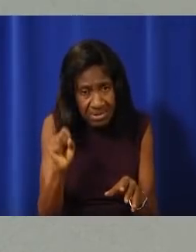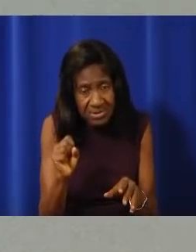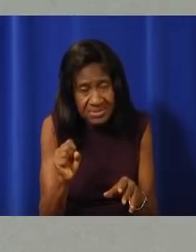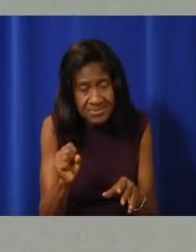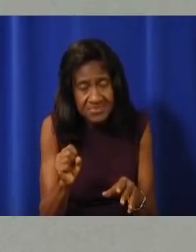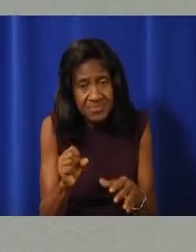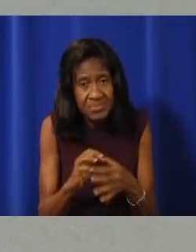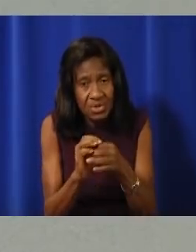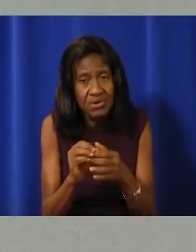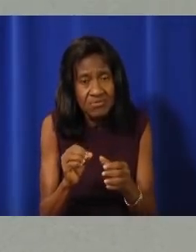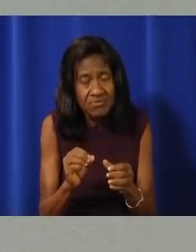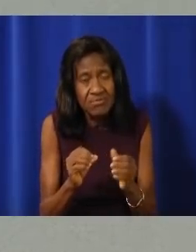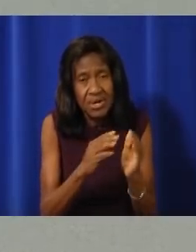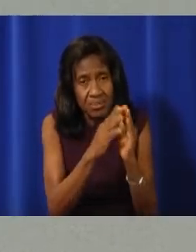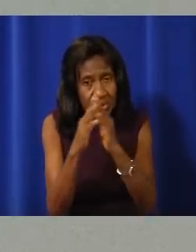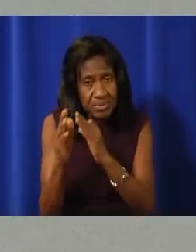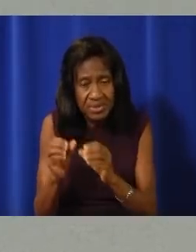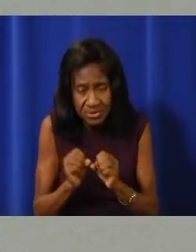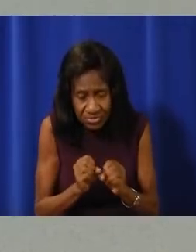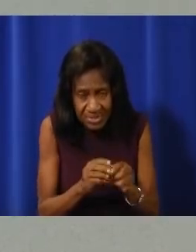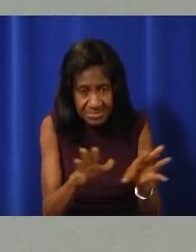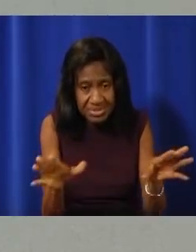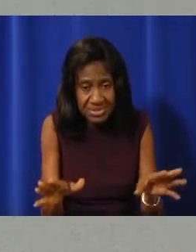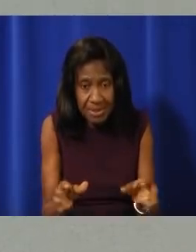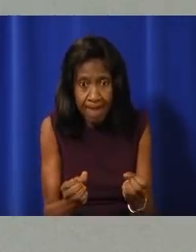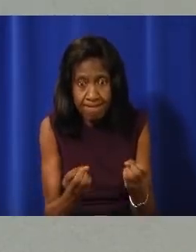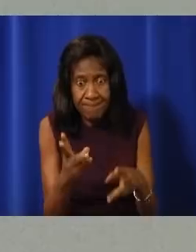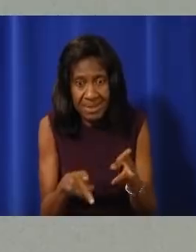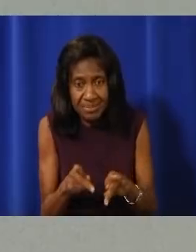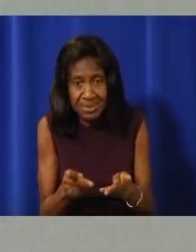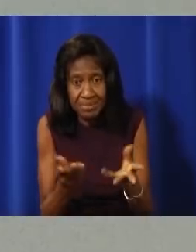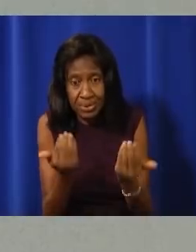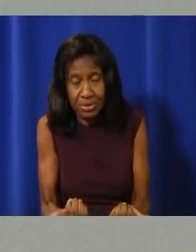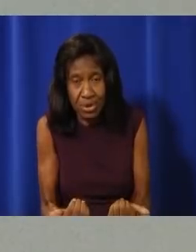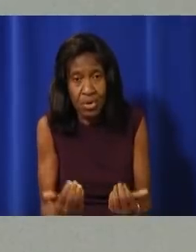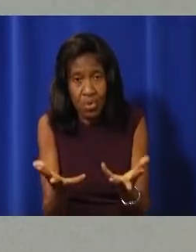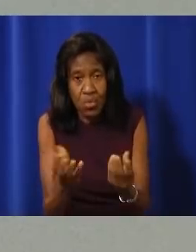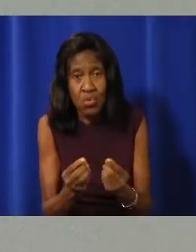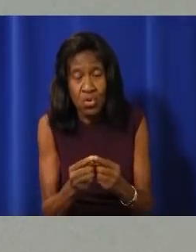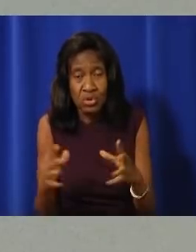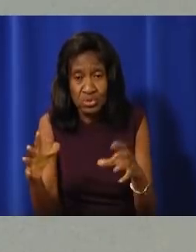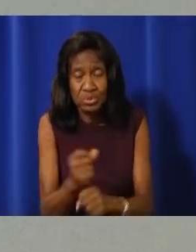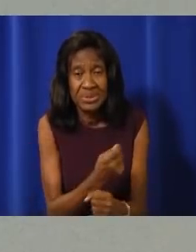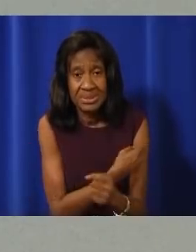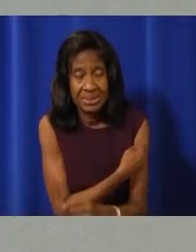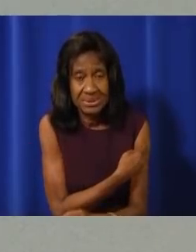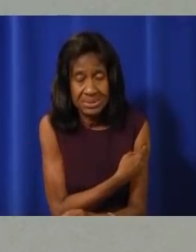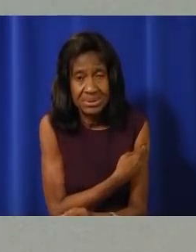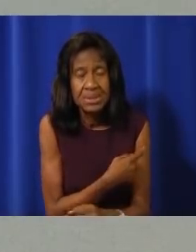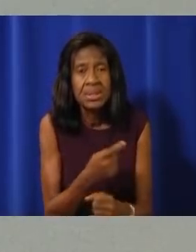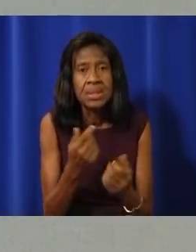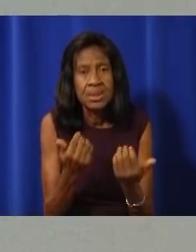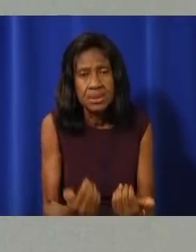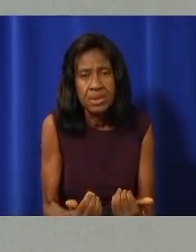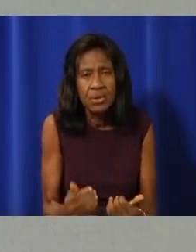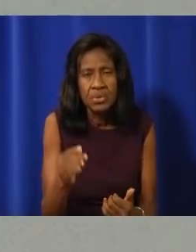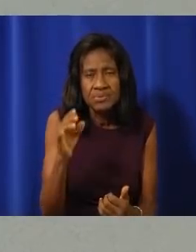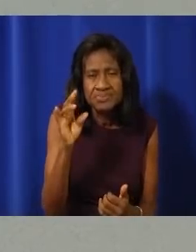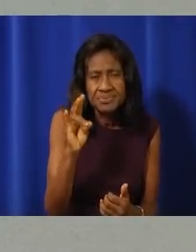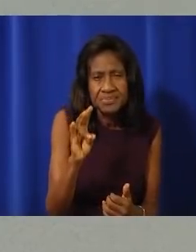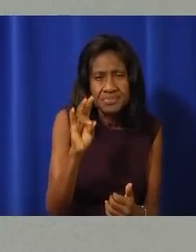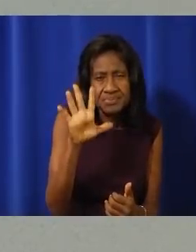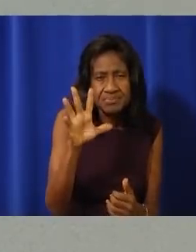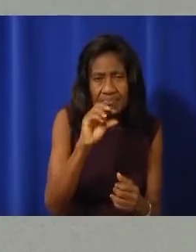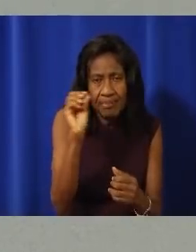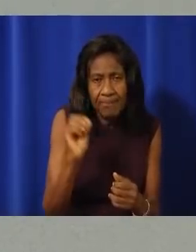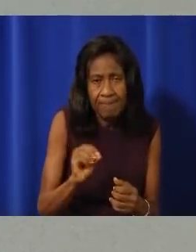themselves, and that is very welcome. As I said earlier, our vaccine rates are very high, now at over 75% of the population.